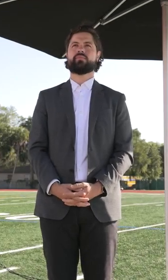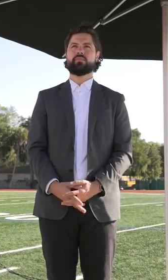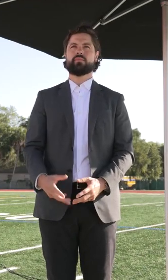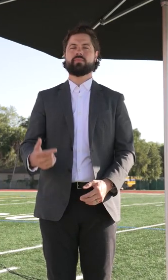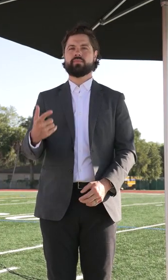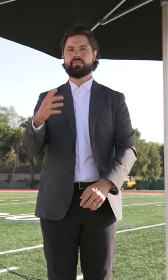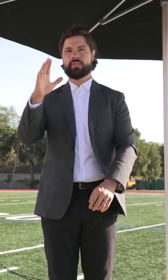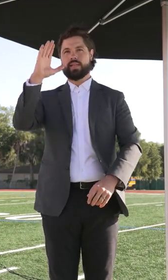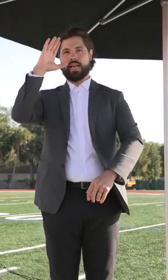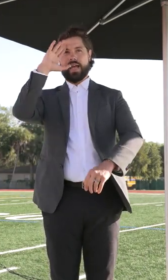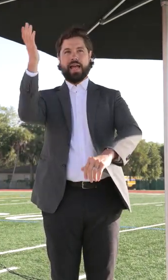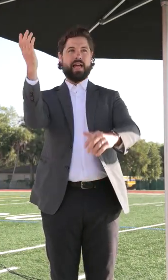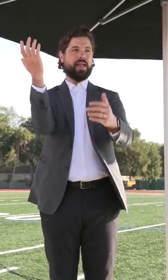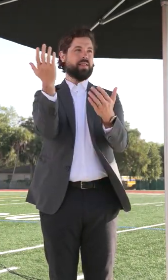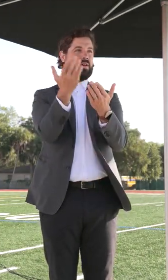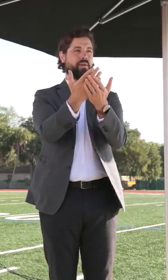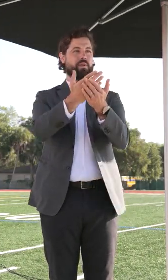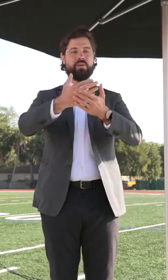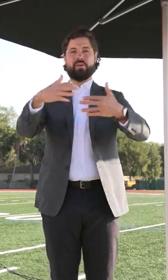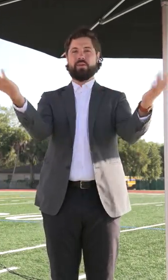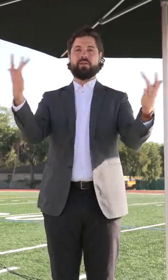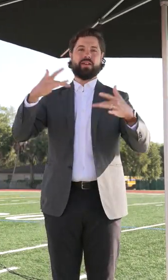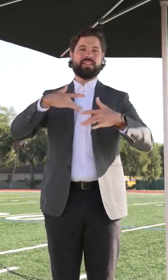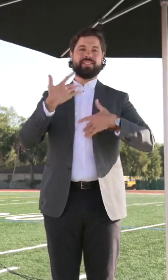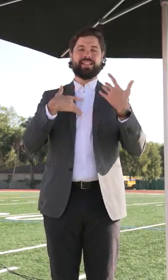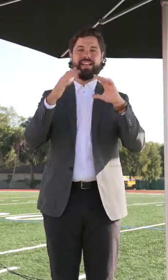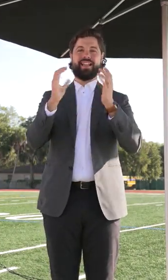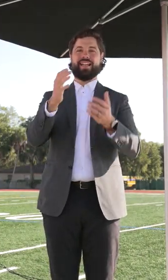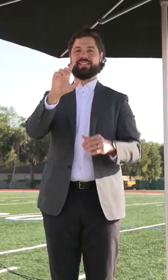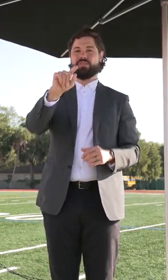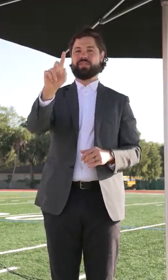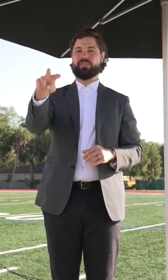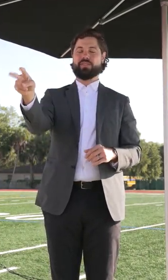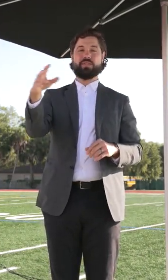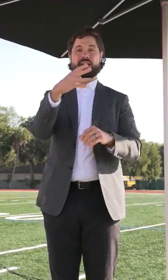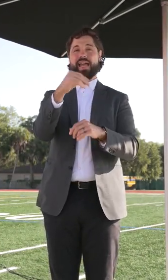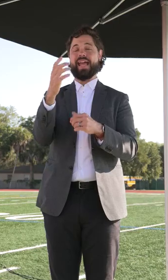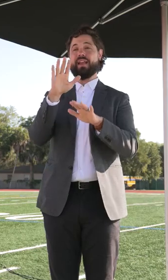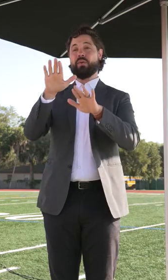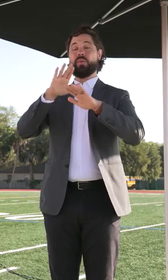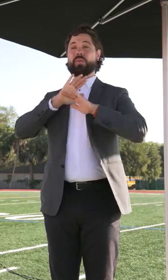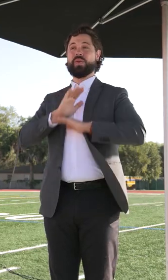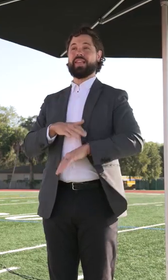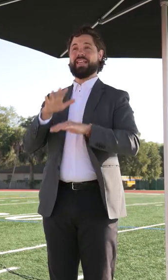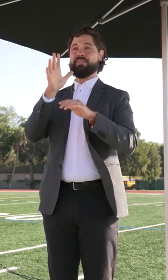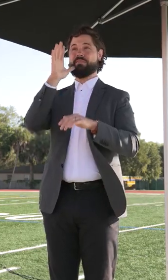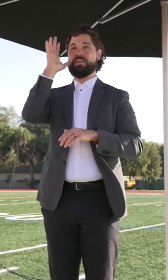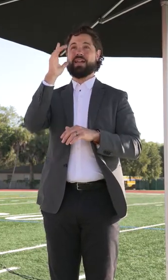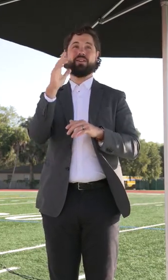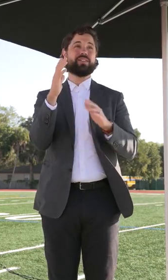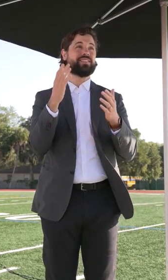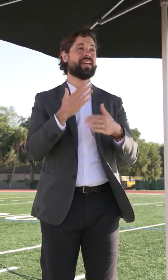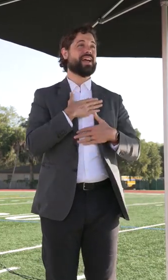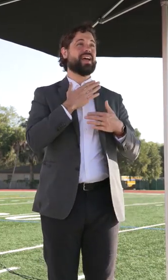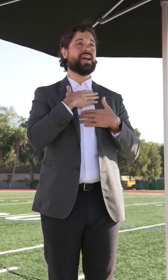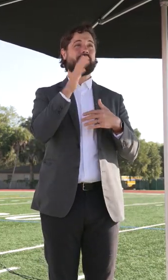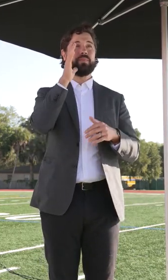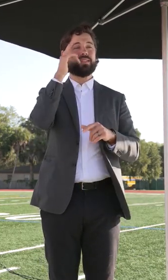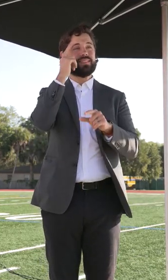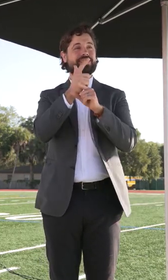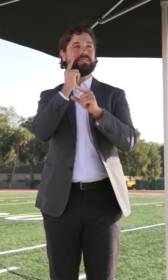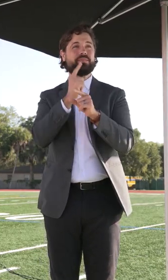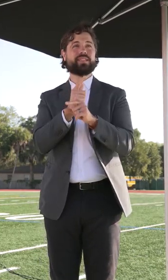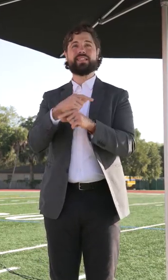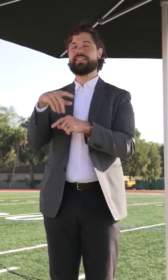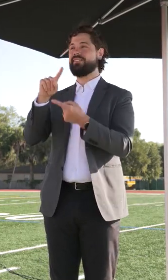Greetings to my fellow members of the elated class of 2022 and to the relieved parents, cheering siblings, and dear friends who supported